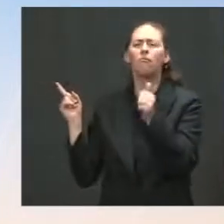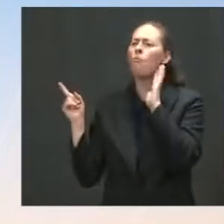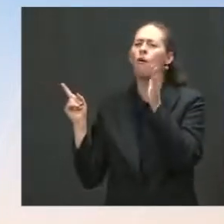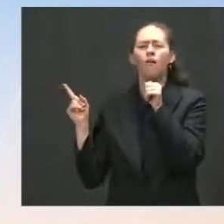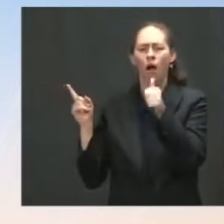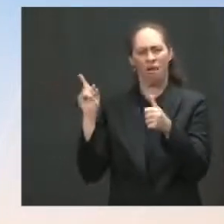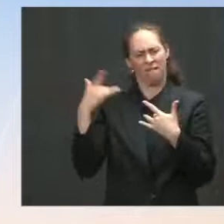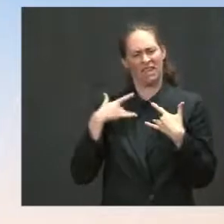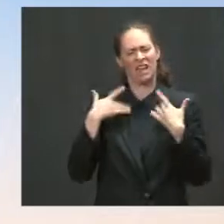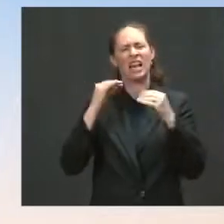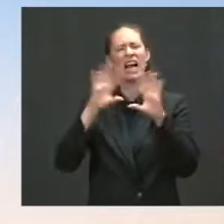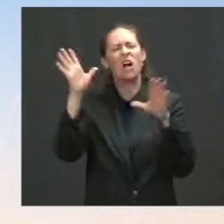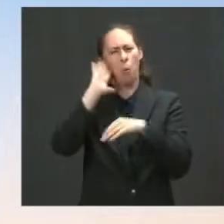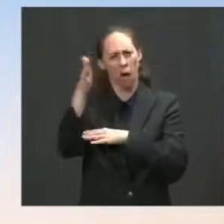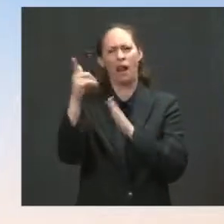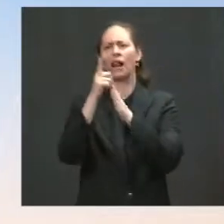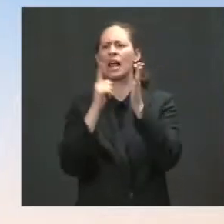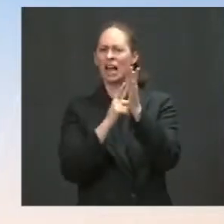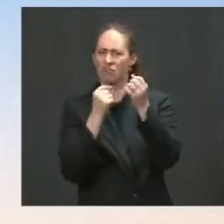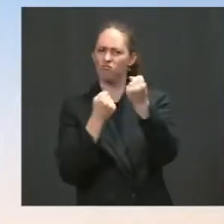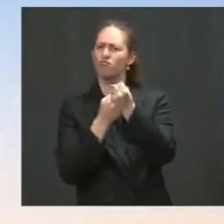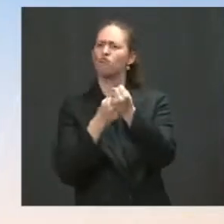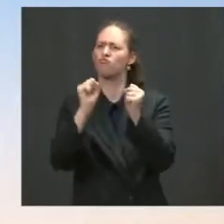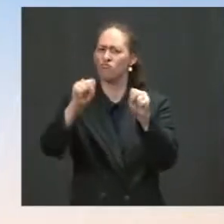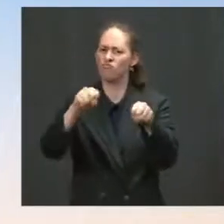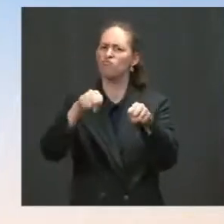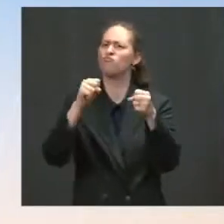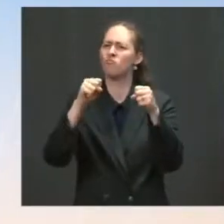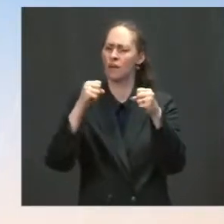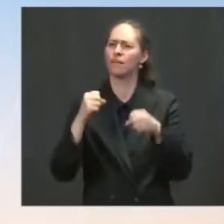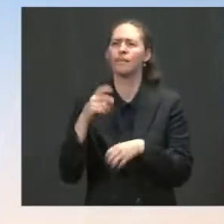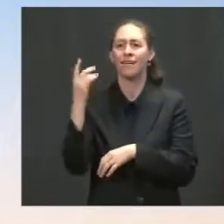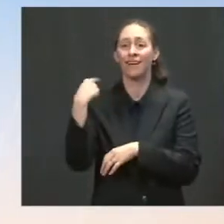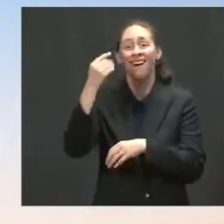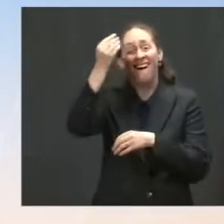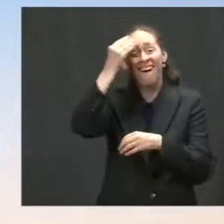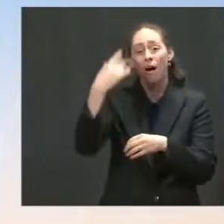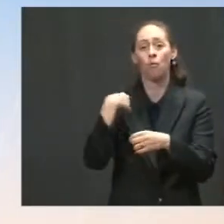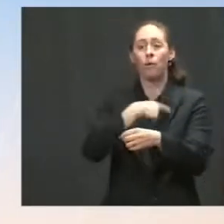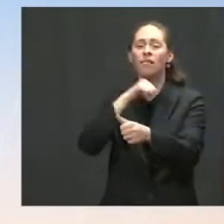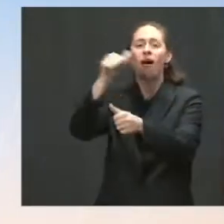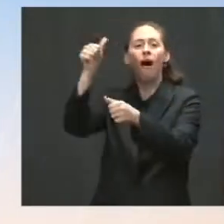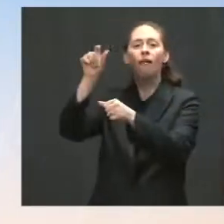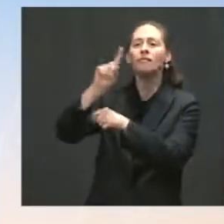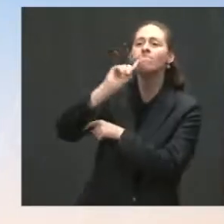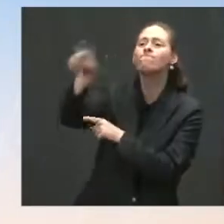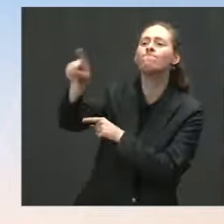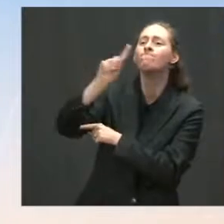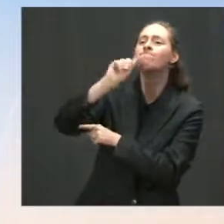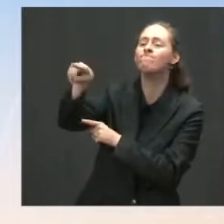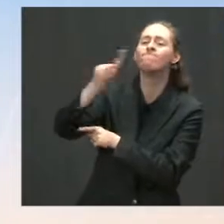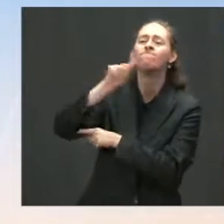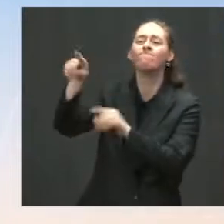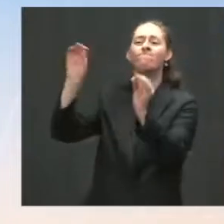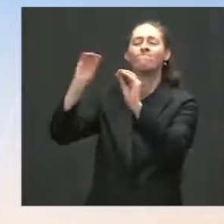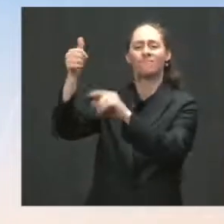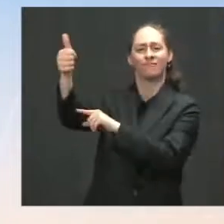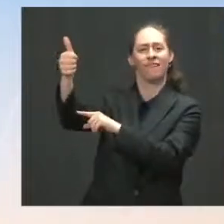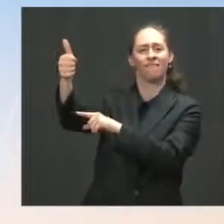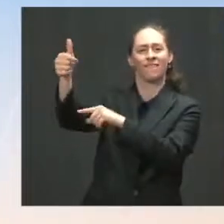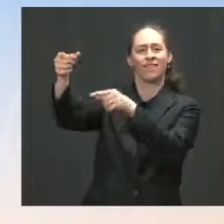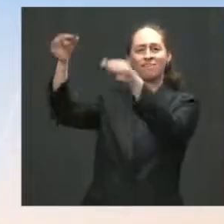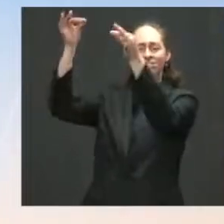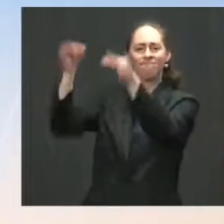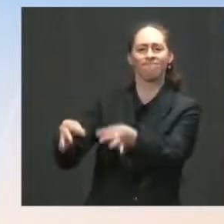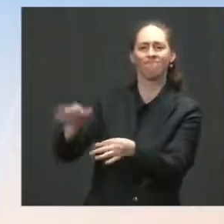do, and we have, of course, seen what the Supreme Court decided and how they ruled, which was not related to public health, as you well